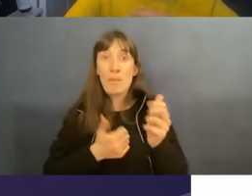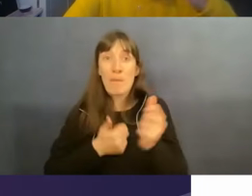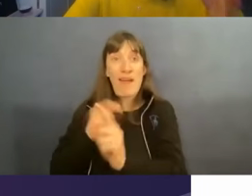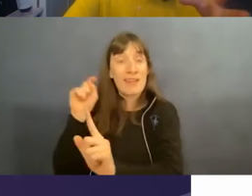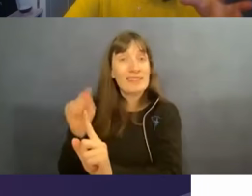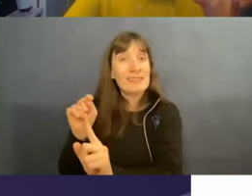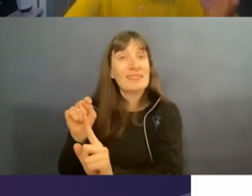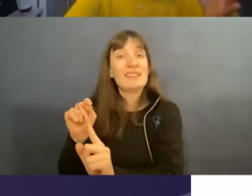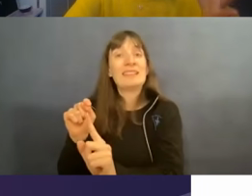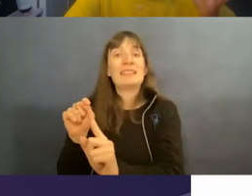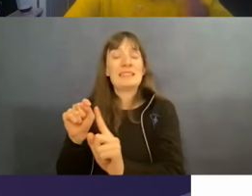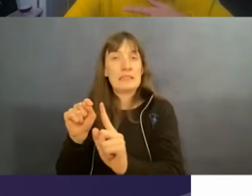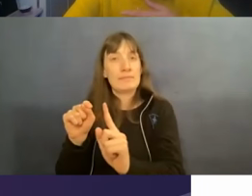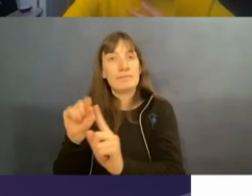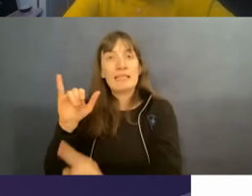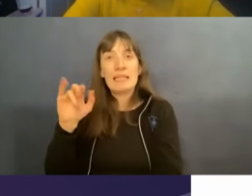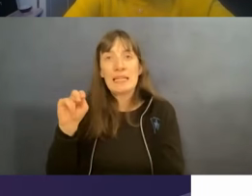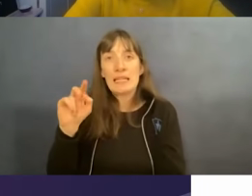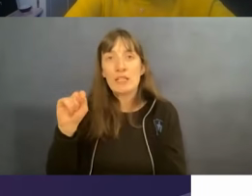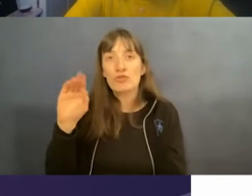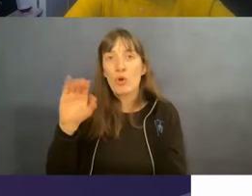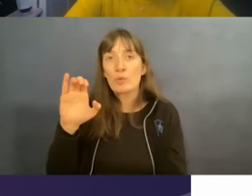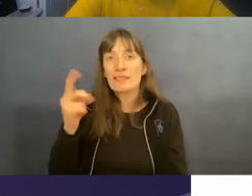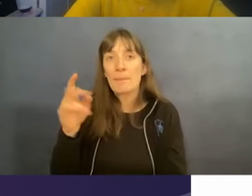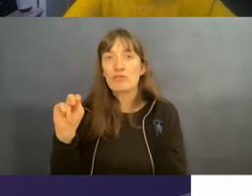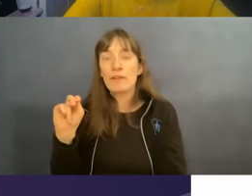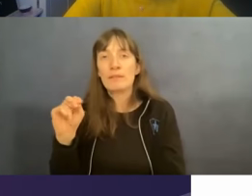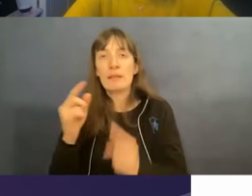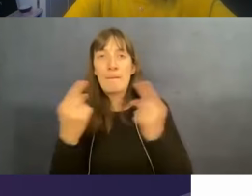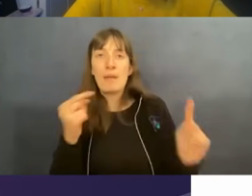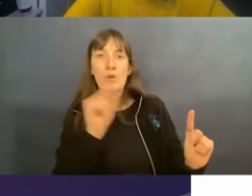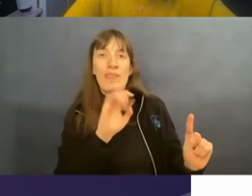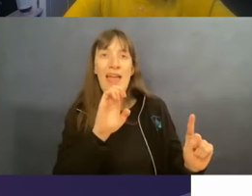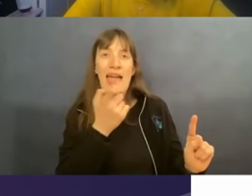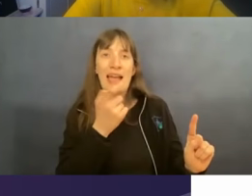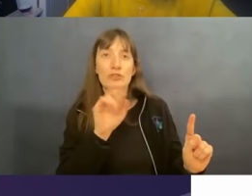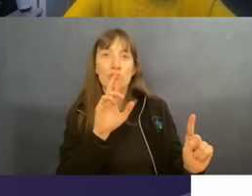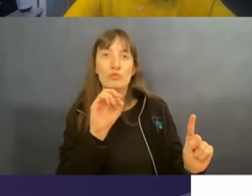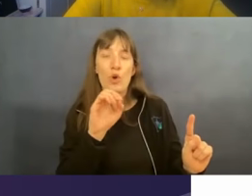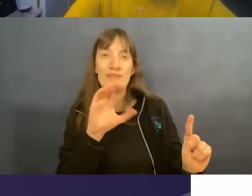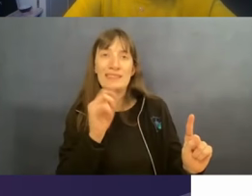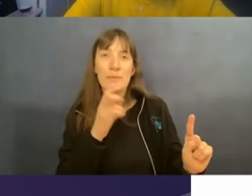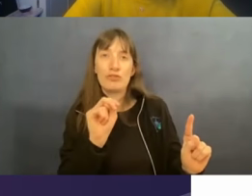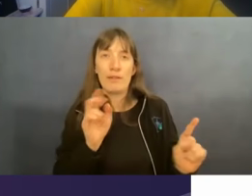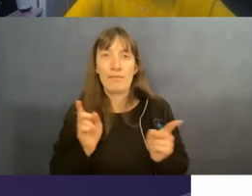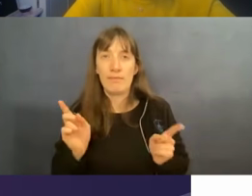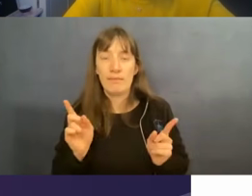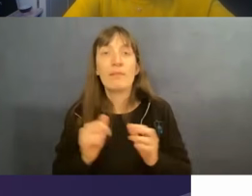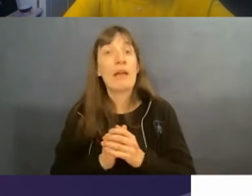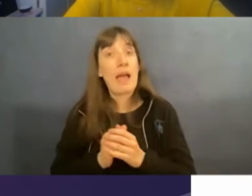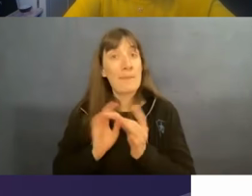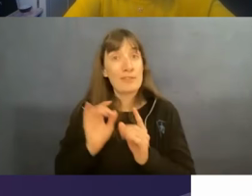this idea of interoception versus exteroception. And I mention that because children who live in